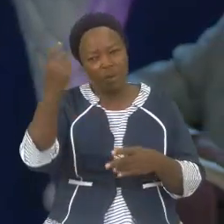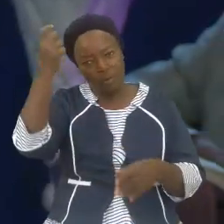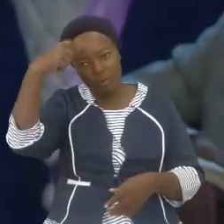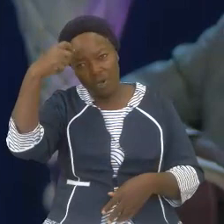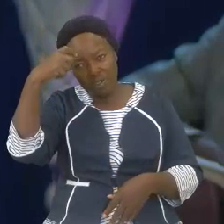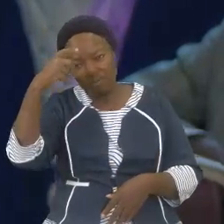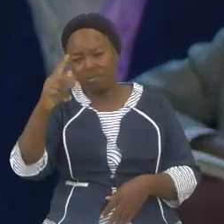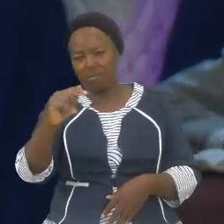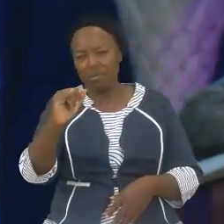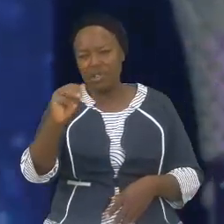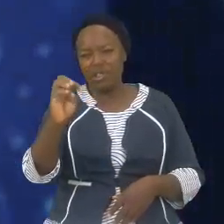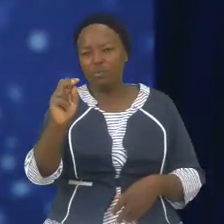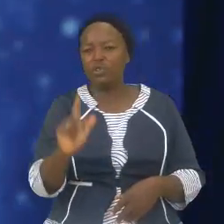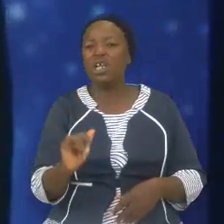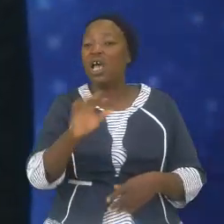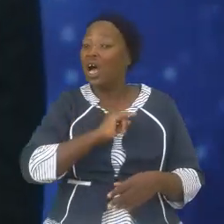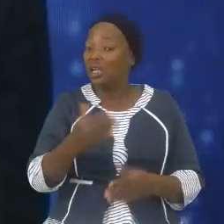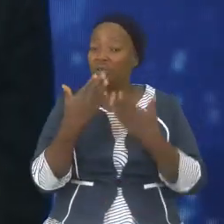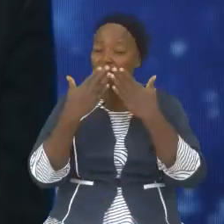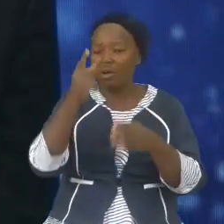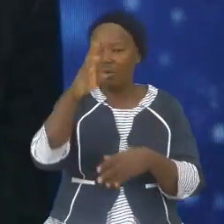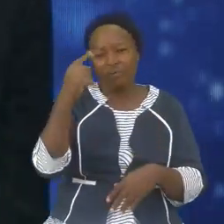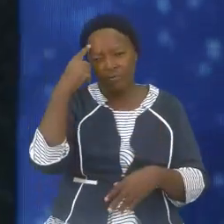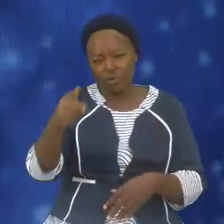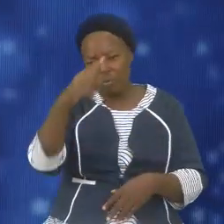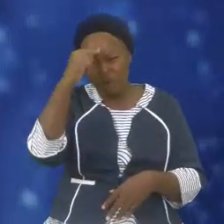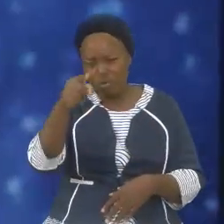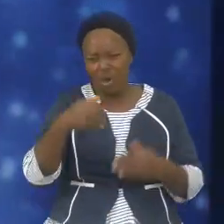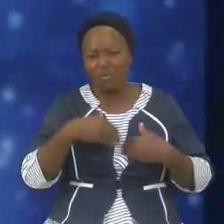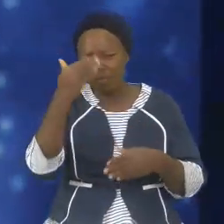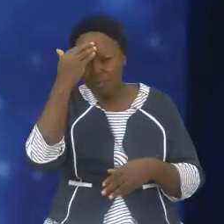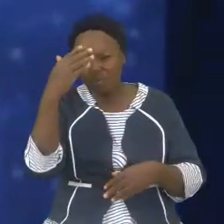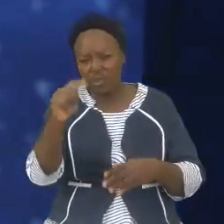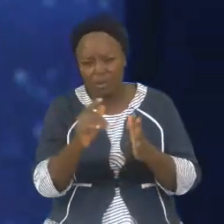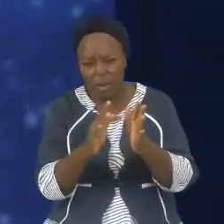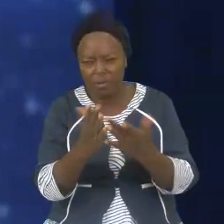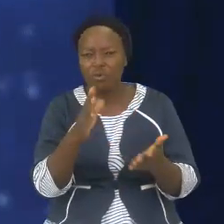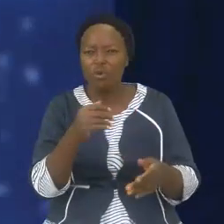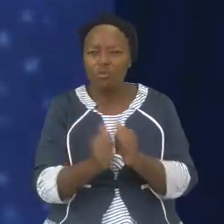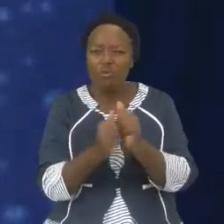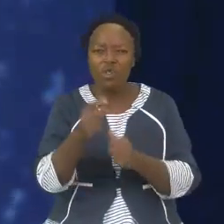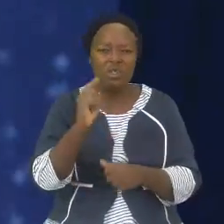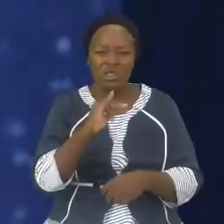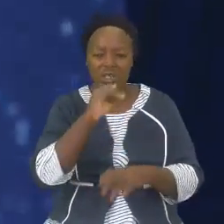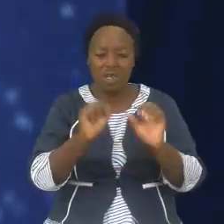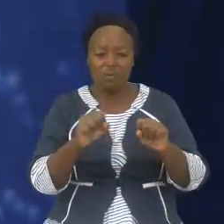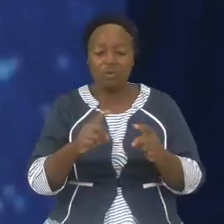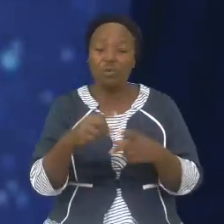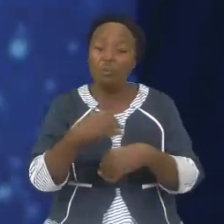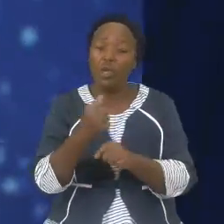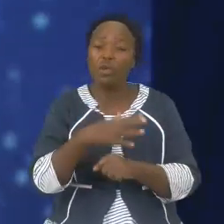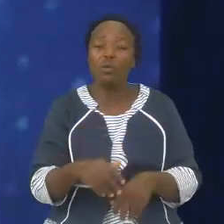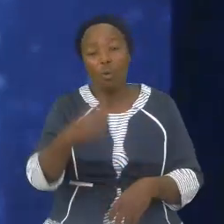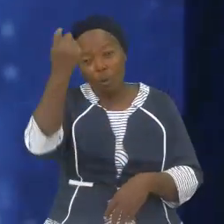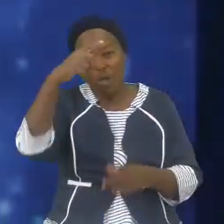for you, because you have known the scriptures, which is able to make you wise unto